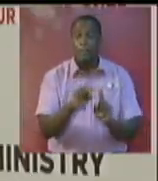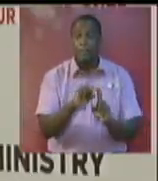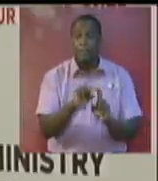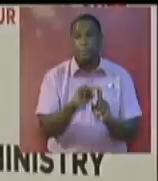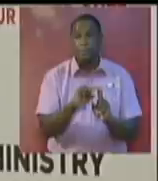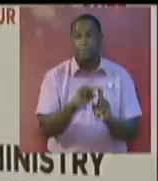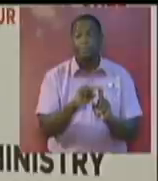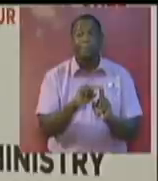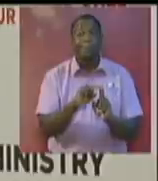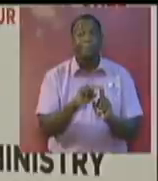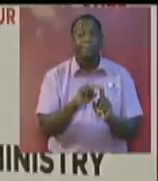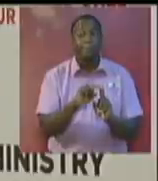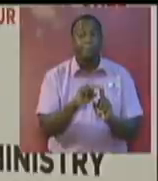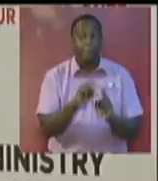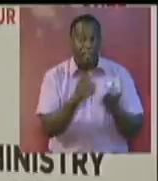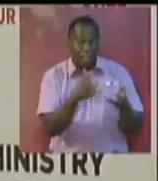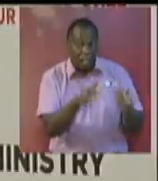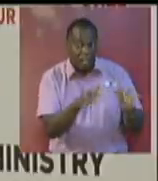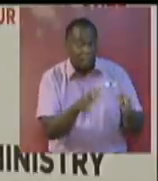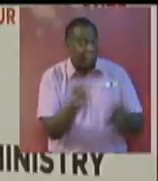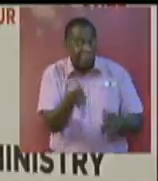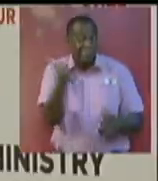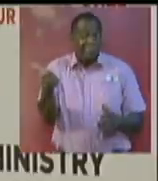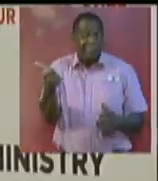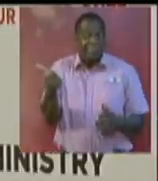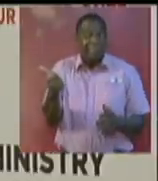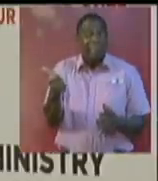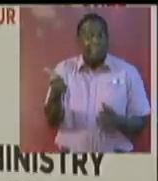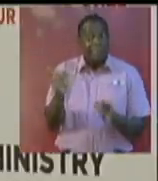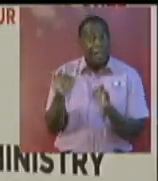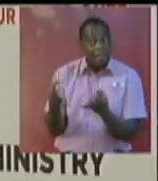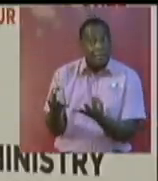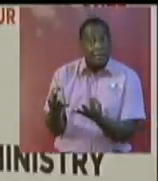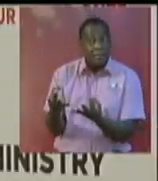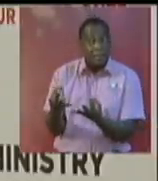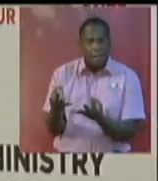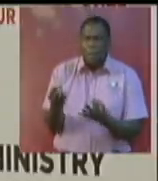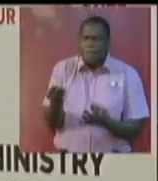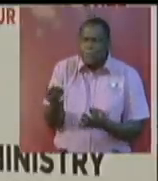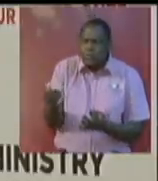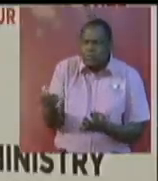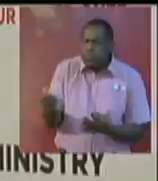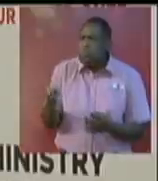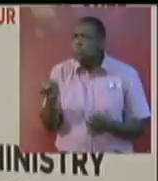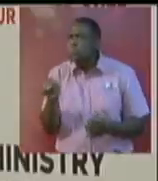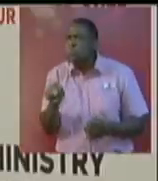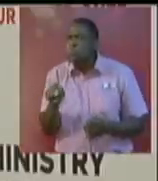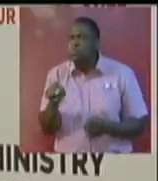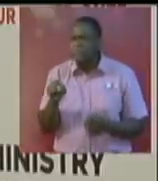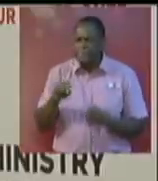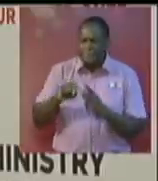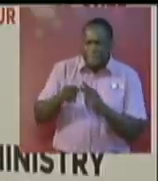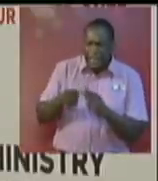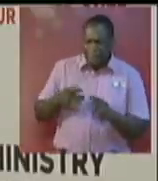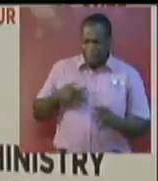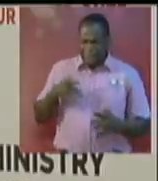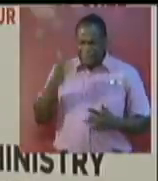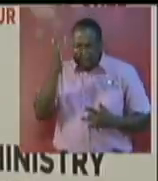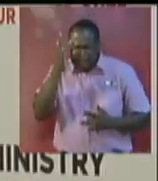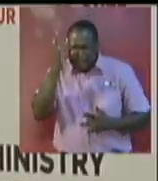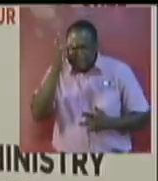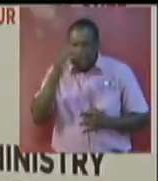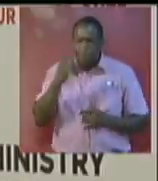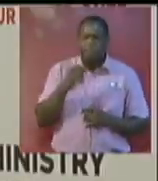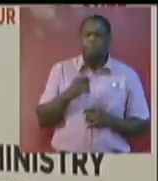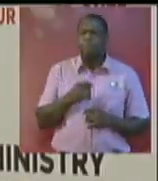a family in which a few of the members started getting ill, but did not think this